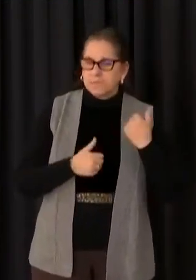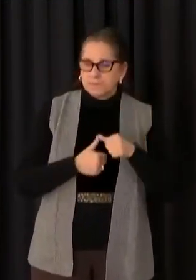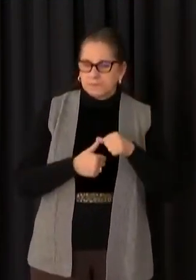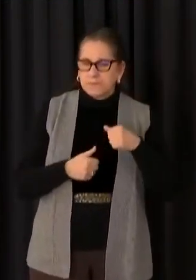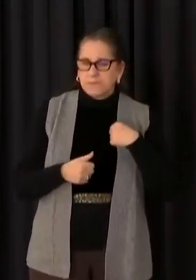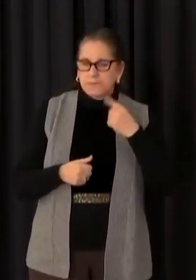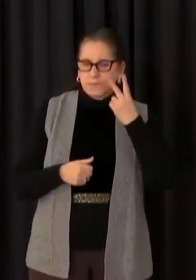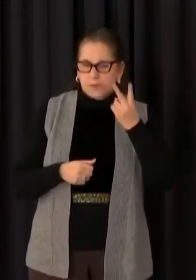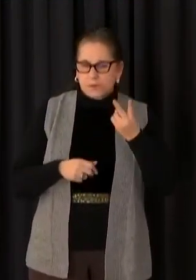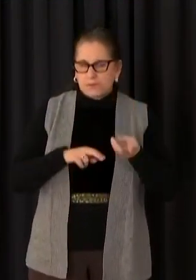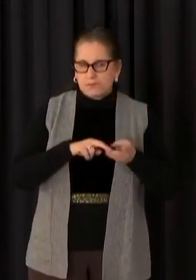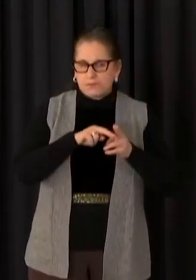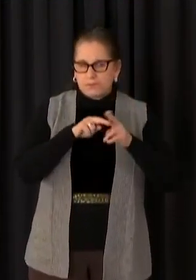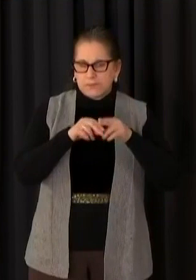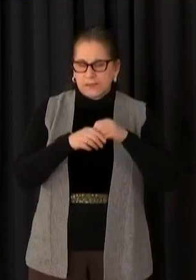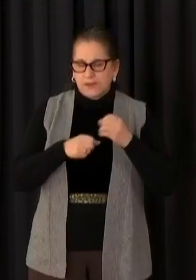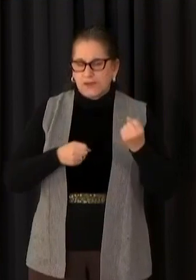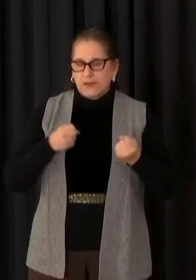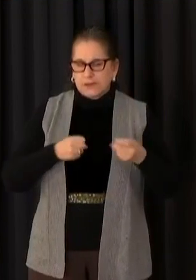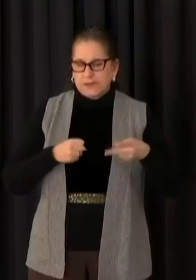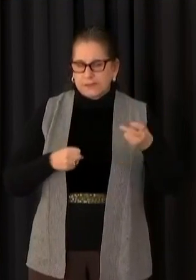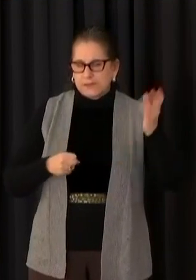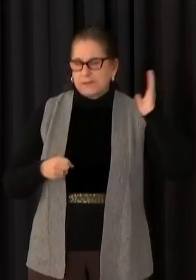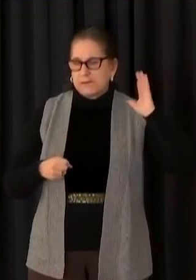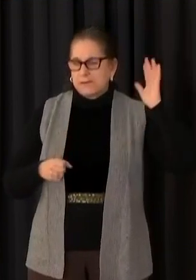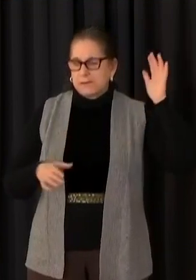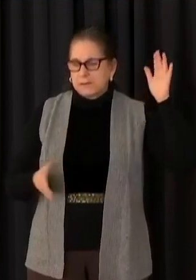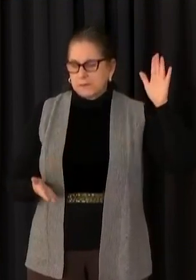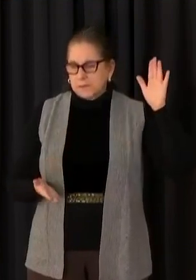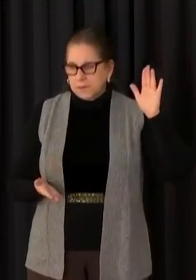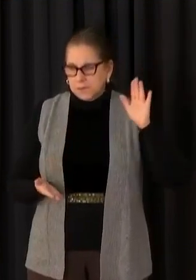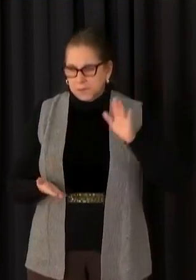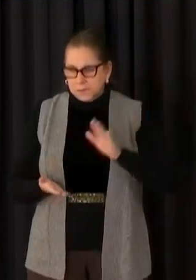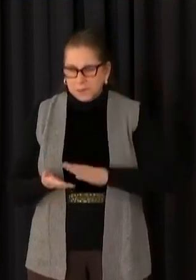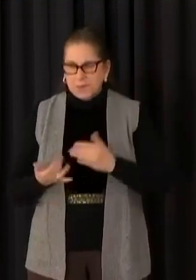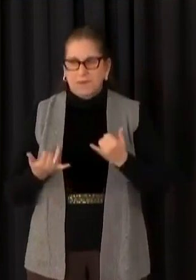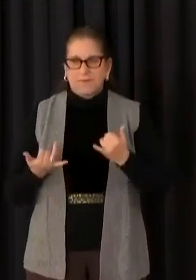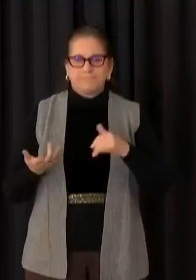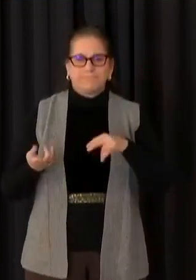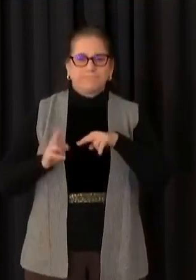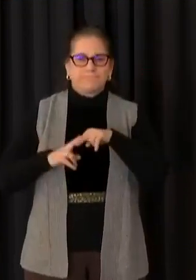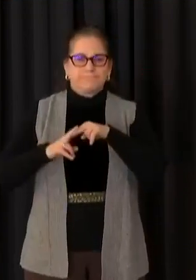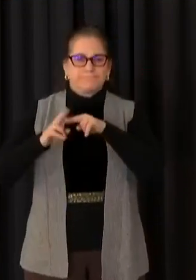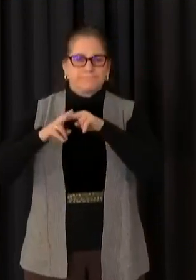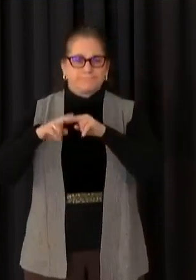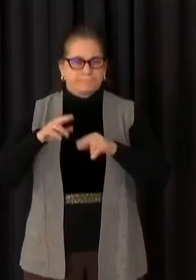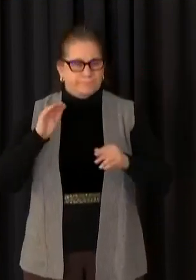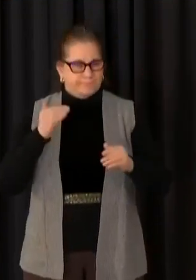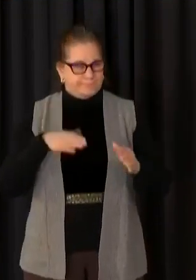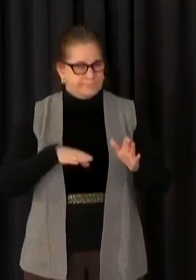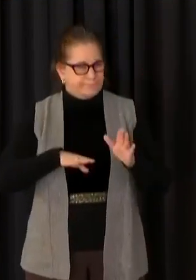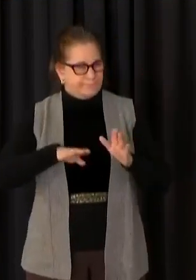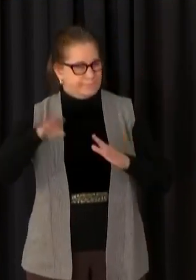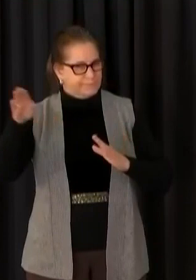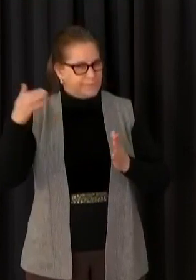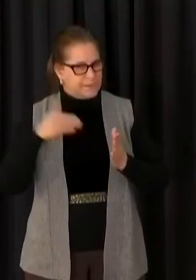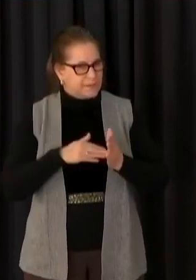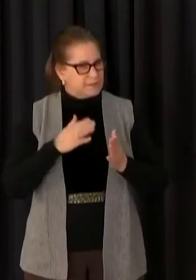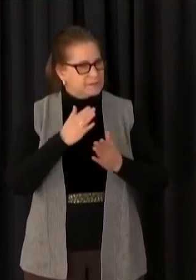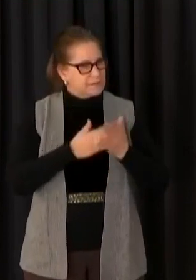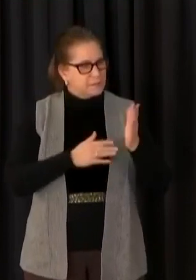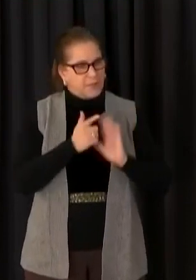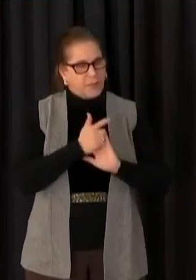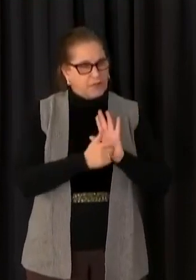an increase in carjackings, and then there was some, I think, legislation or something that was passed that, you know, made the criminal offense, made